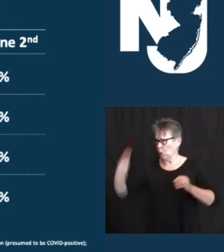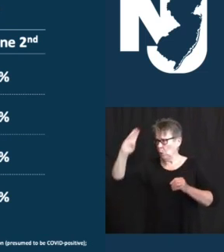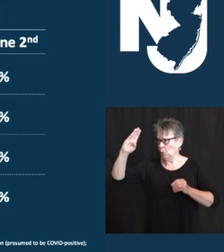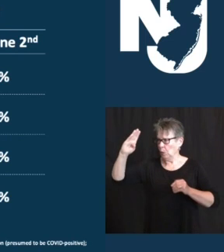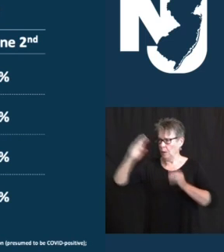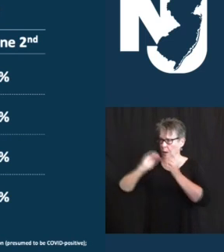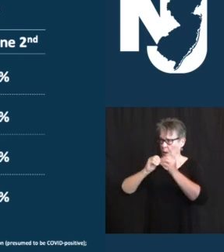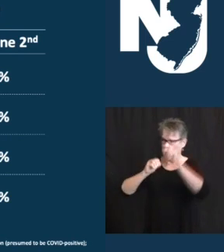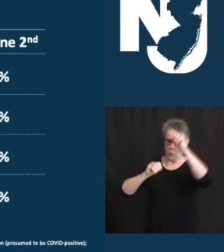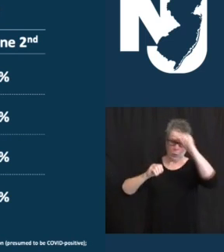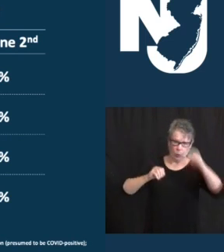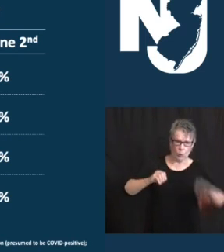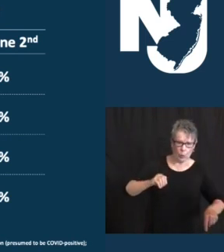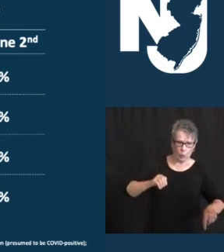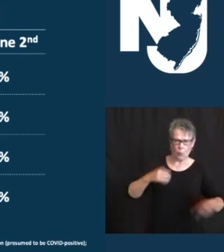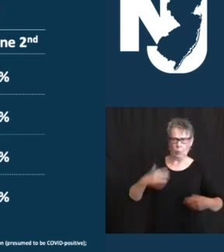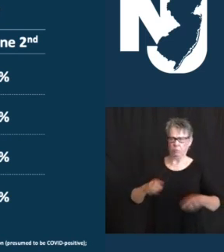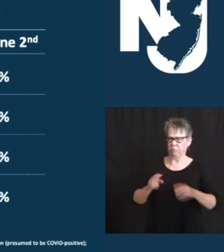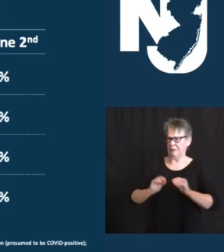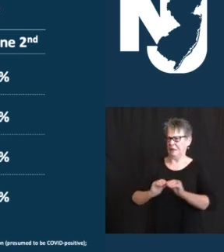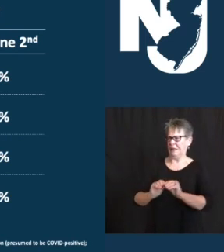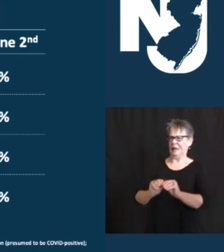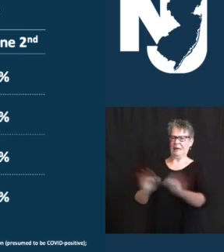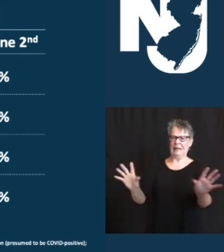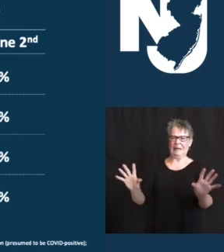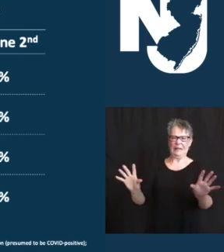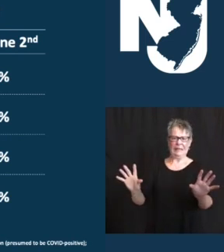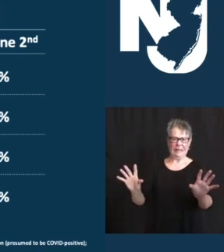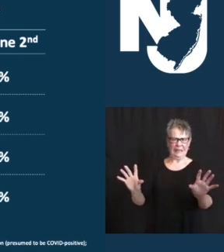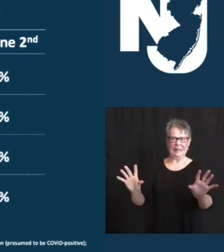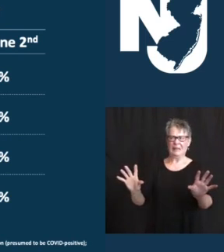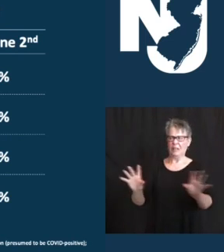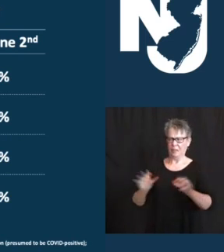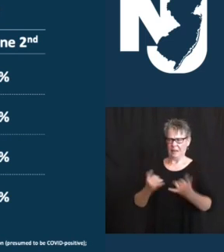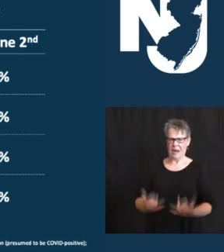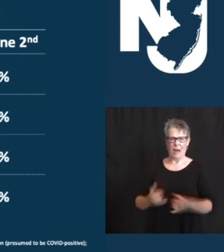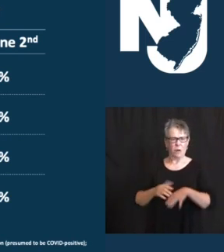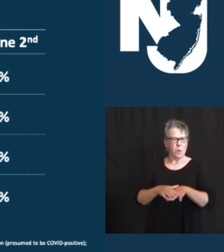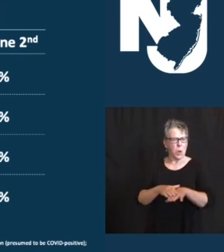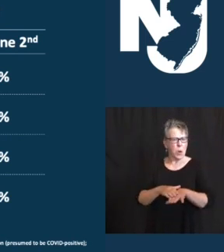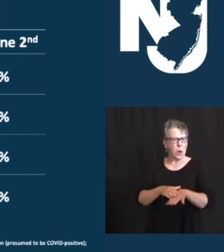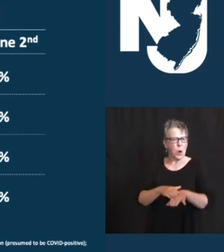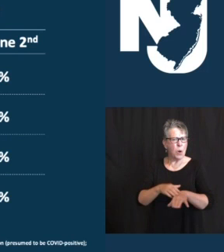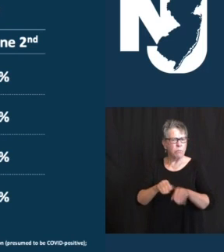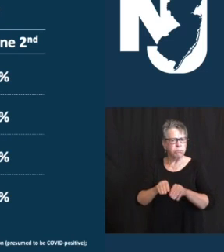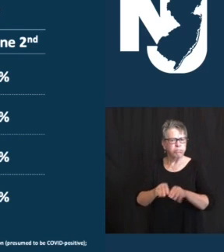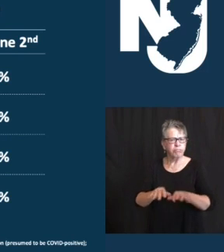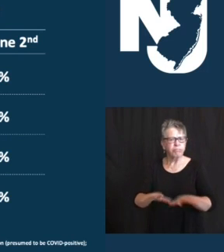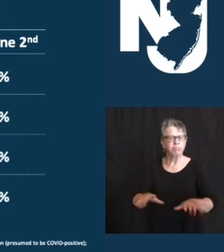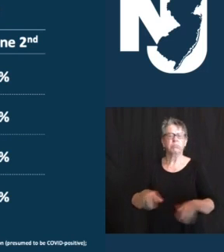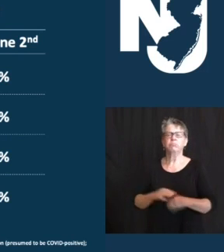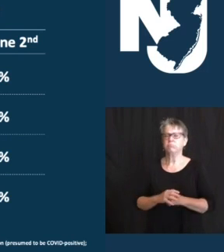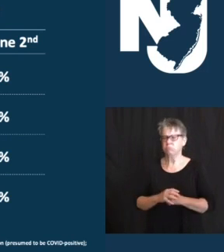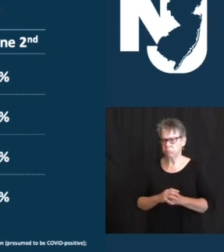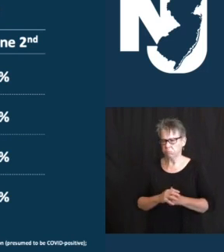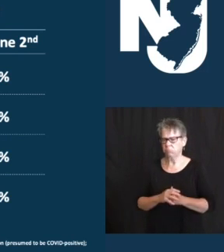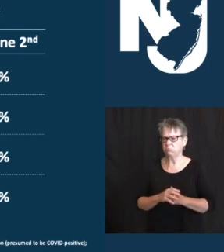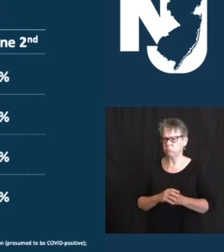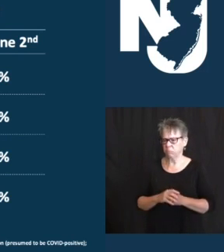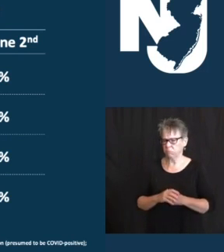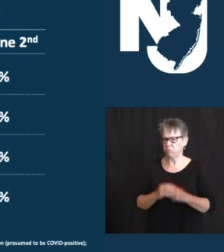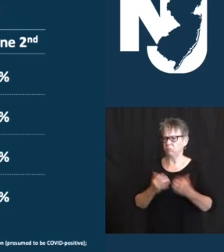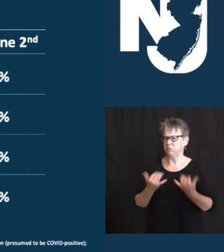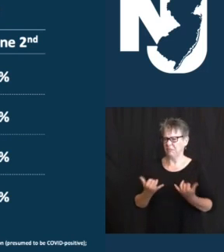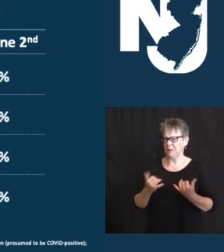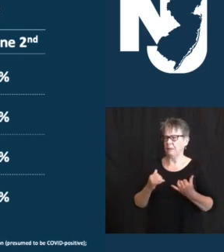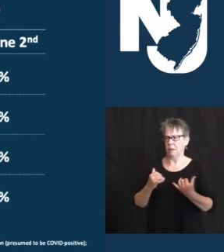healthcare system is regaining capacity to meet the challenges ahead. And to a person at this table, we know there are still